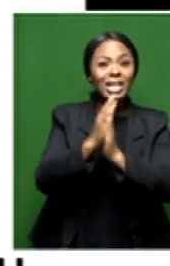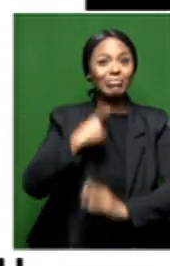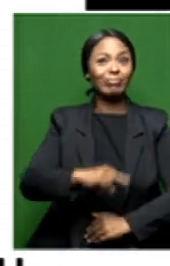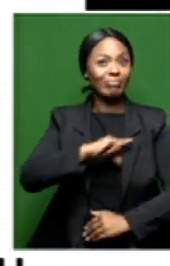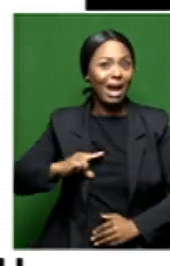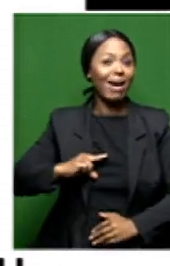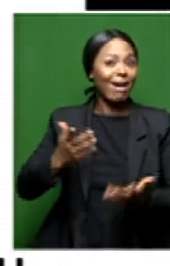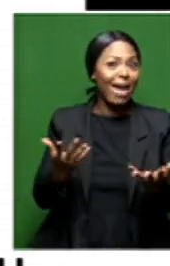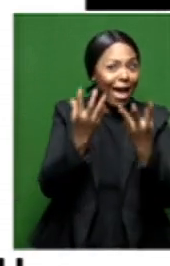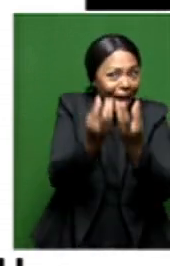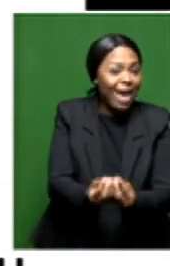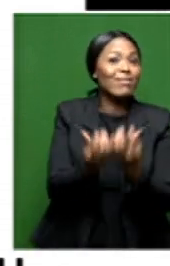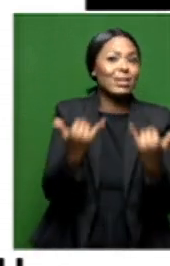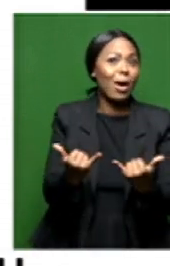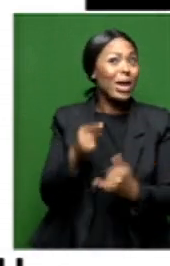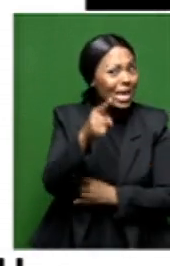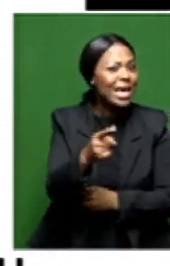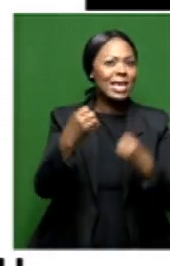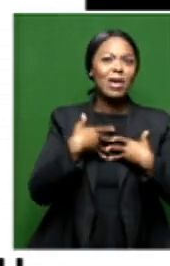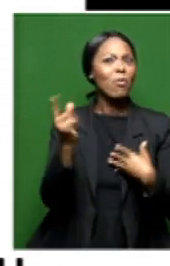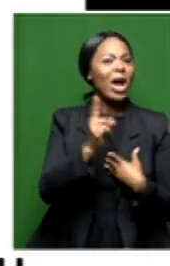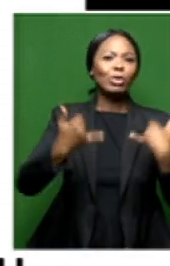that brings. But also,